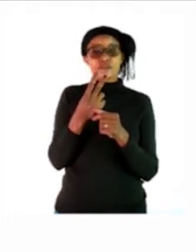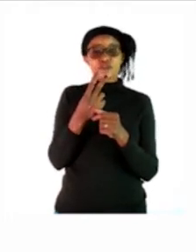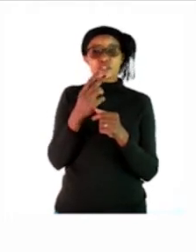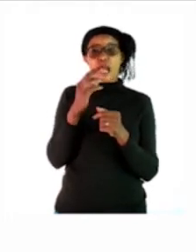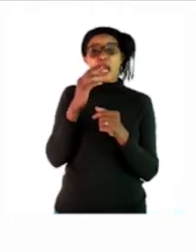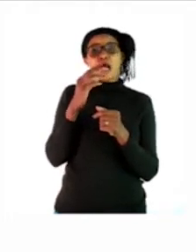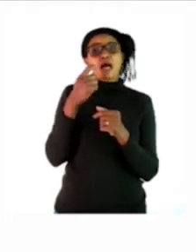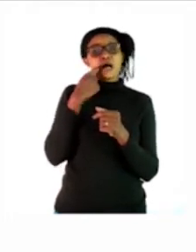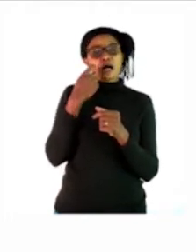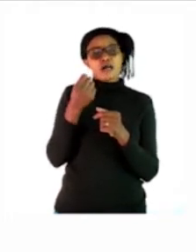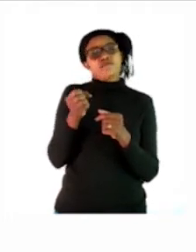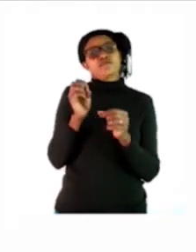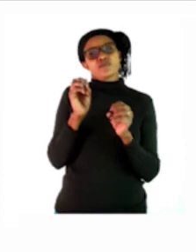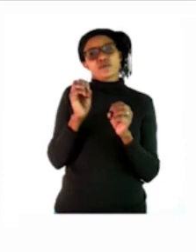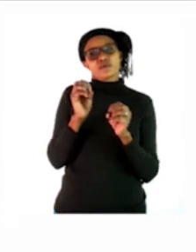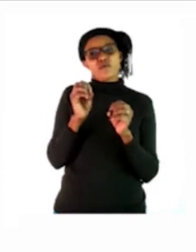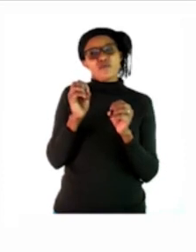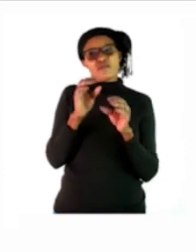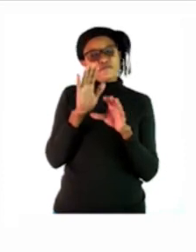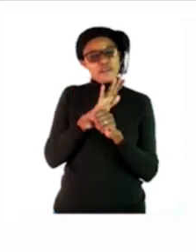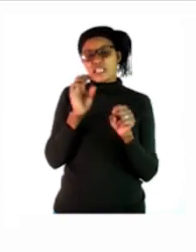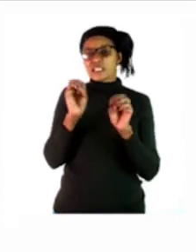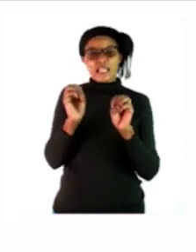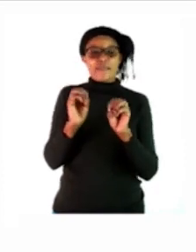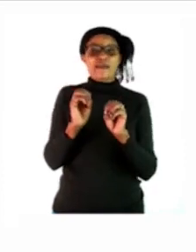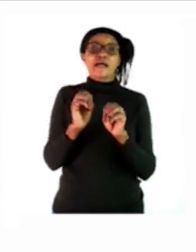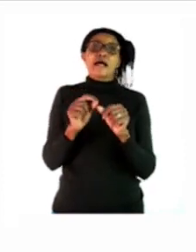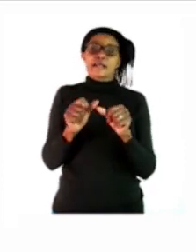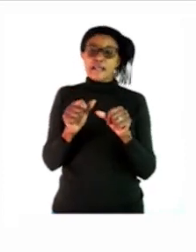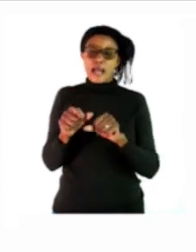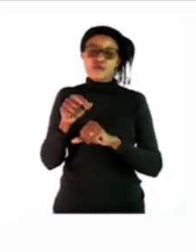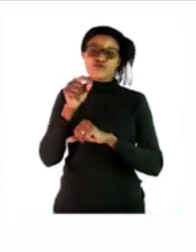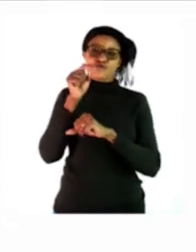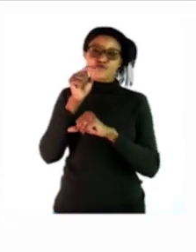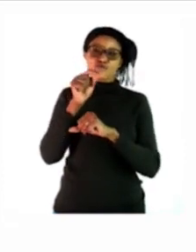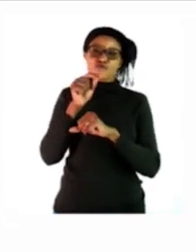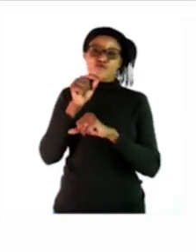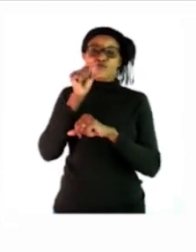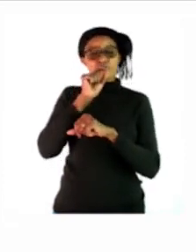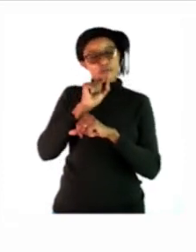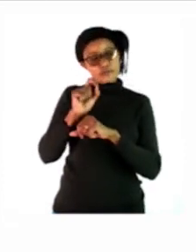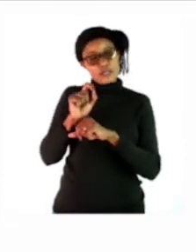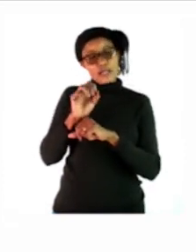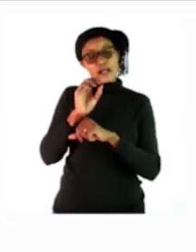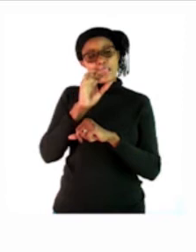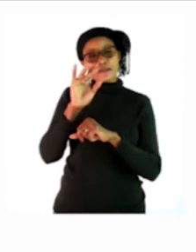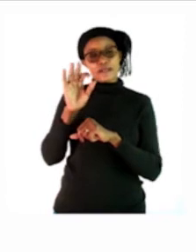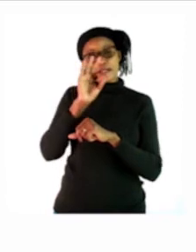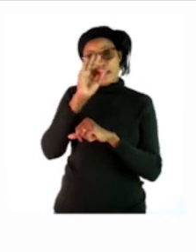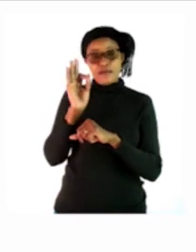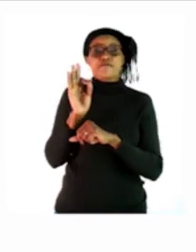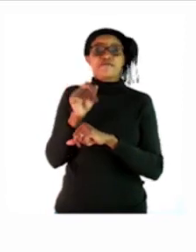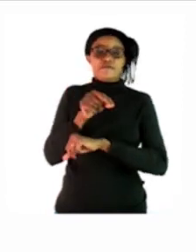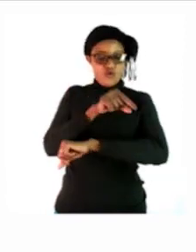is incomplete. You have to fill in the letter F on the line